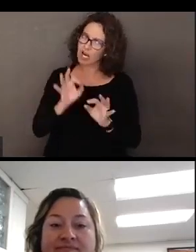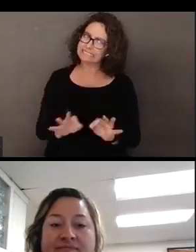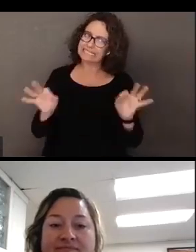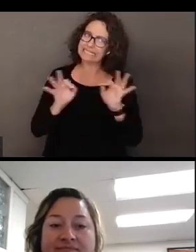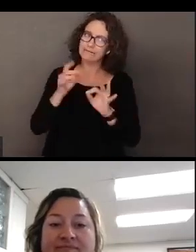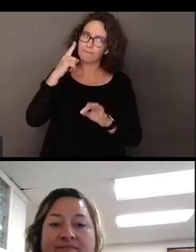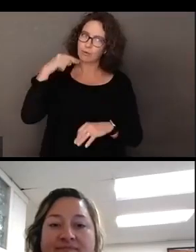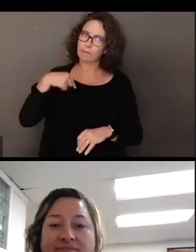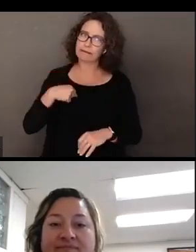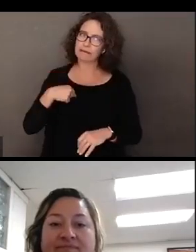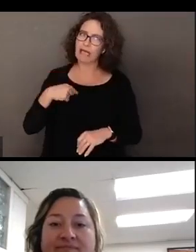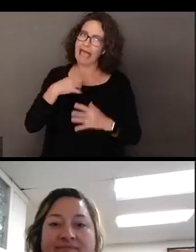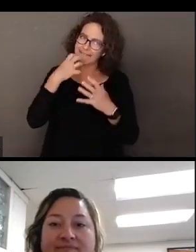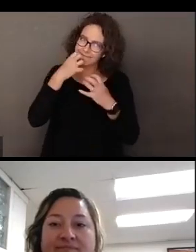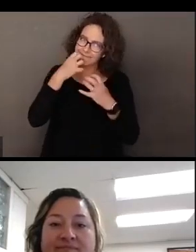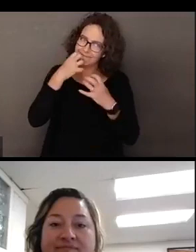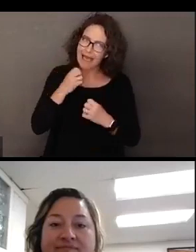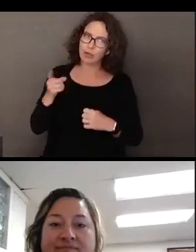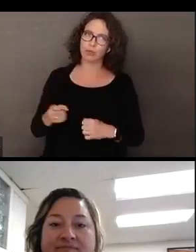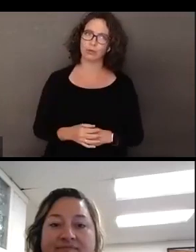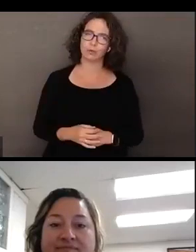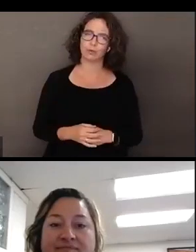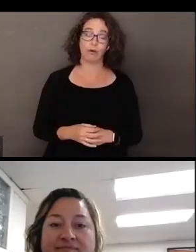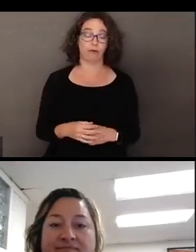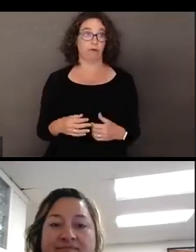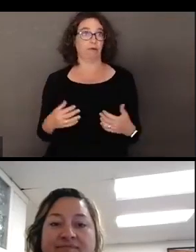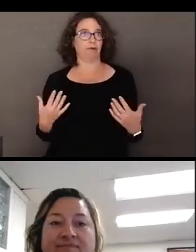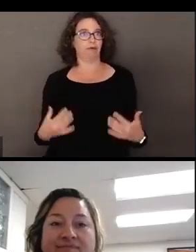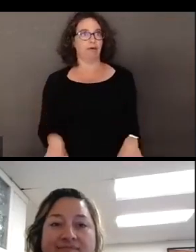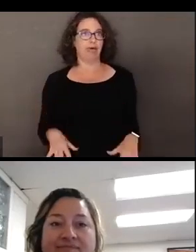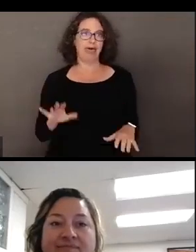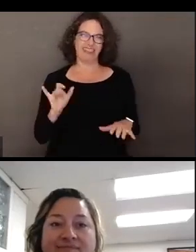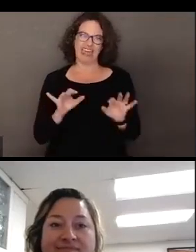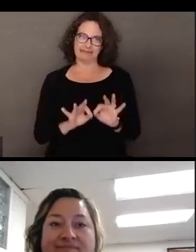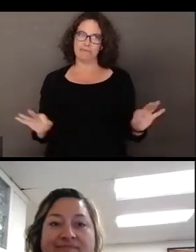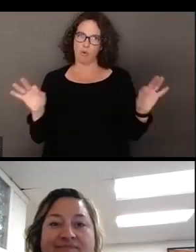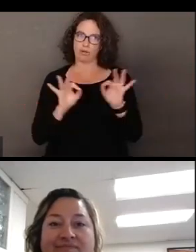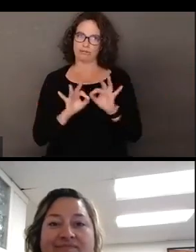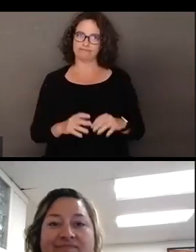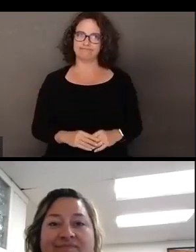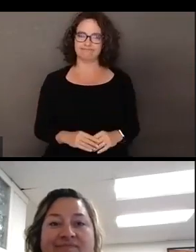I value you. And that is so important.